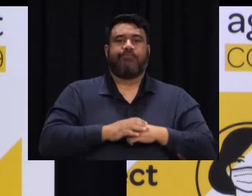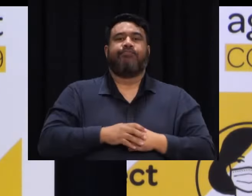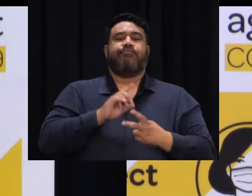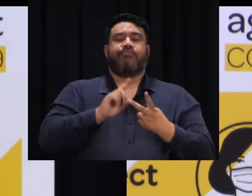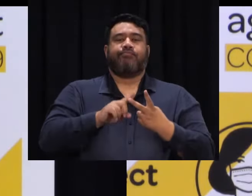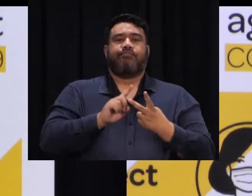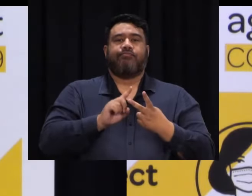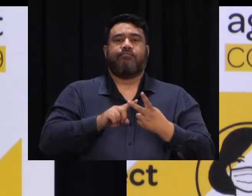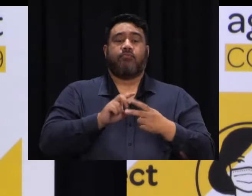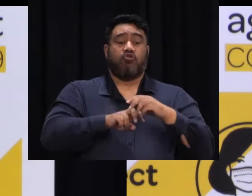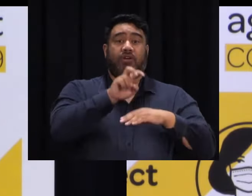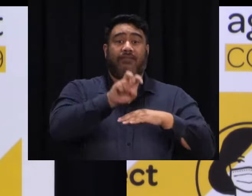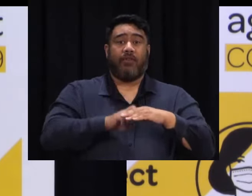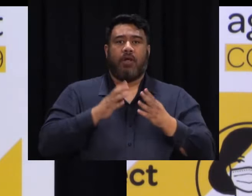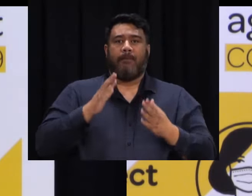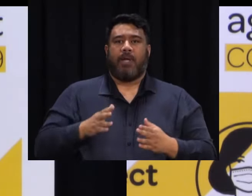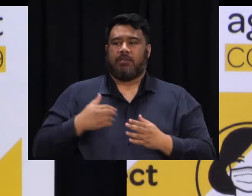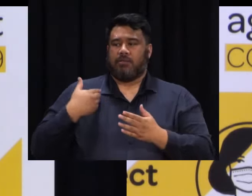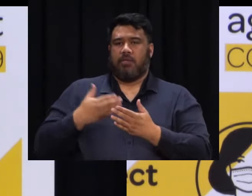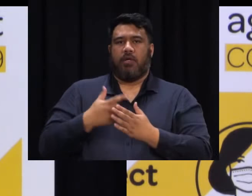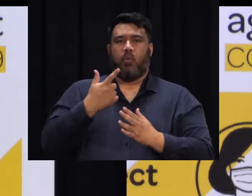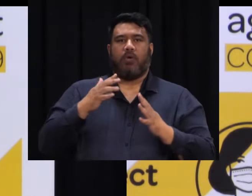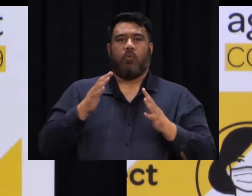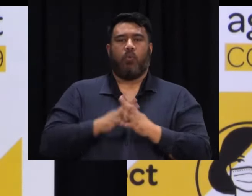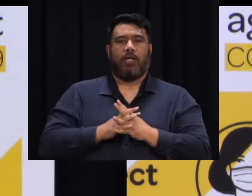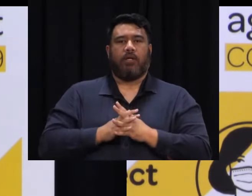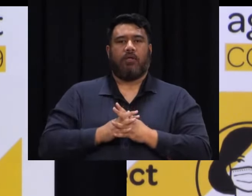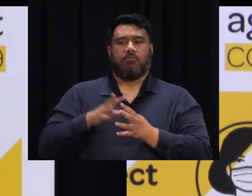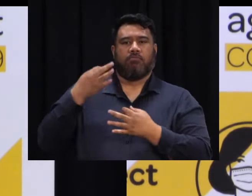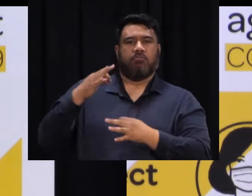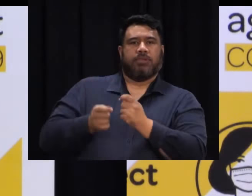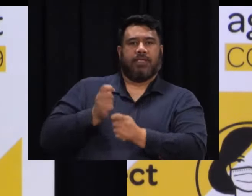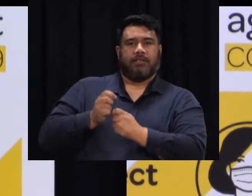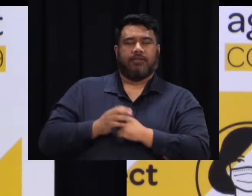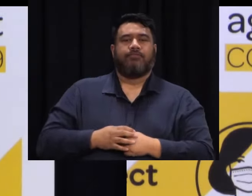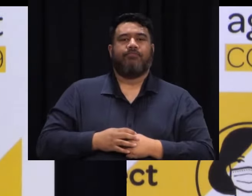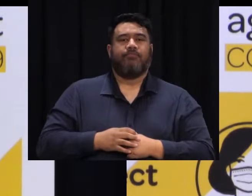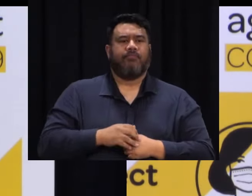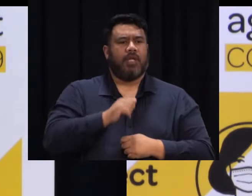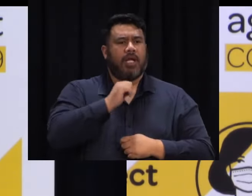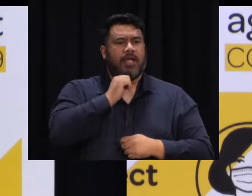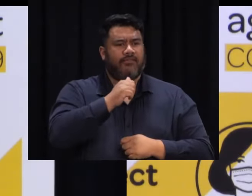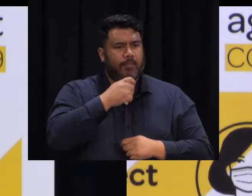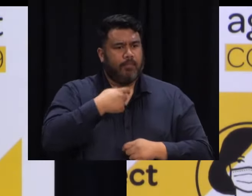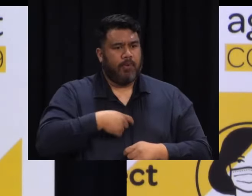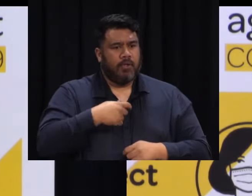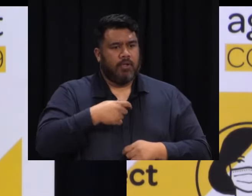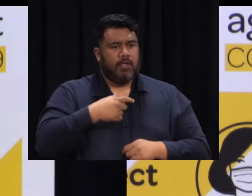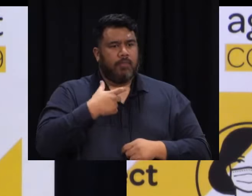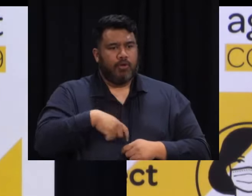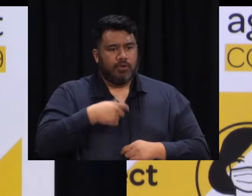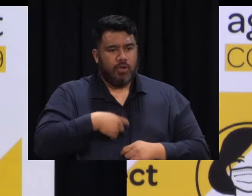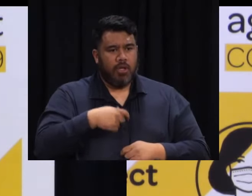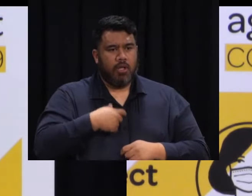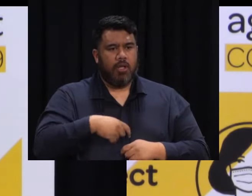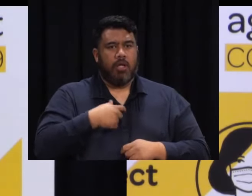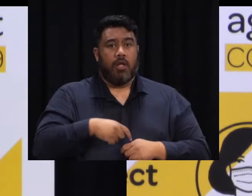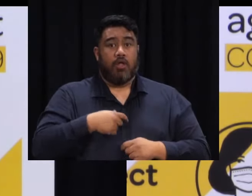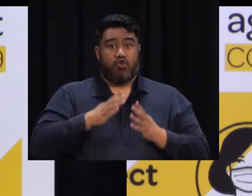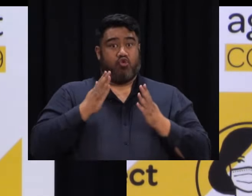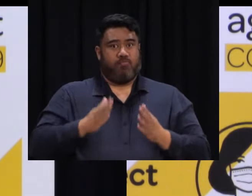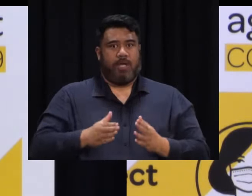And if you're travelling for an exempted personal reason, you must have a test 72 hours before, within 72 hours of travel, unless you have an